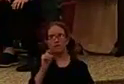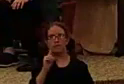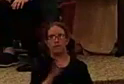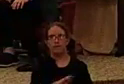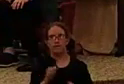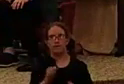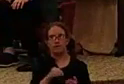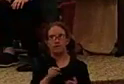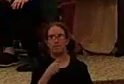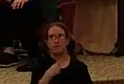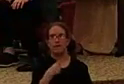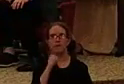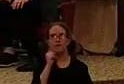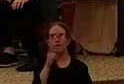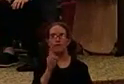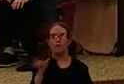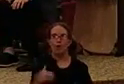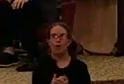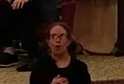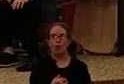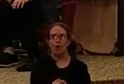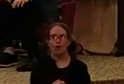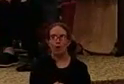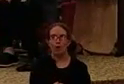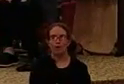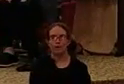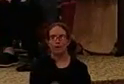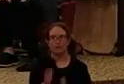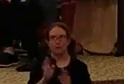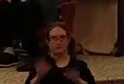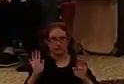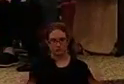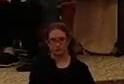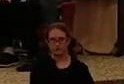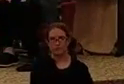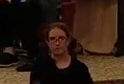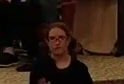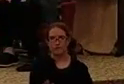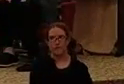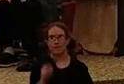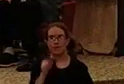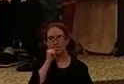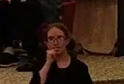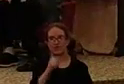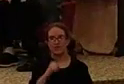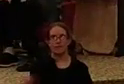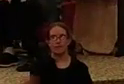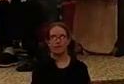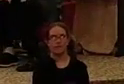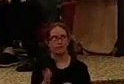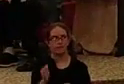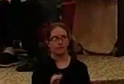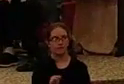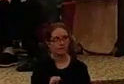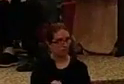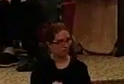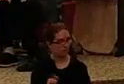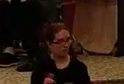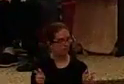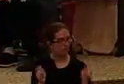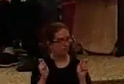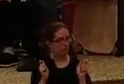me and you and all your descendants from this point forward. Oh, but can I tell somebody here tonight? Amen. And then all